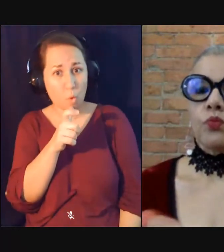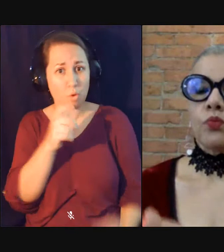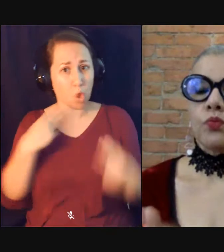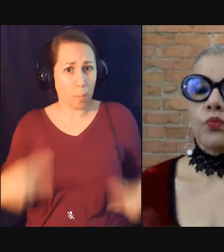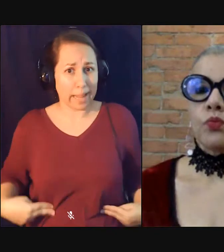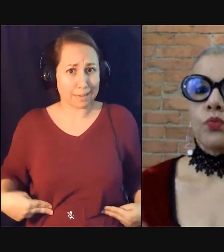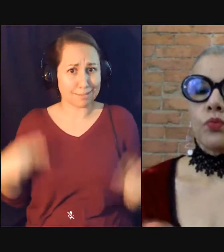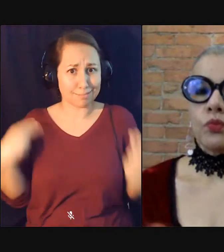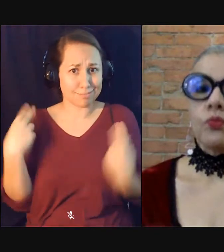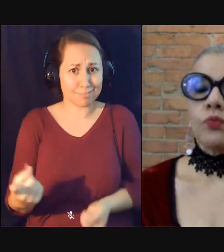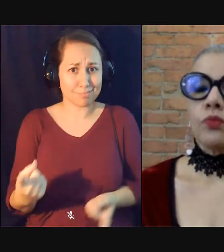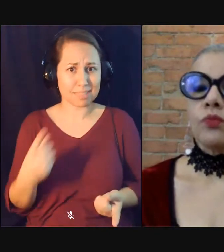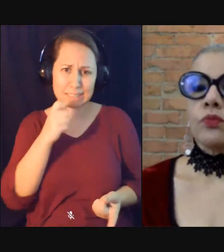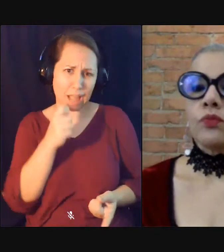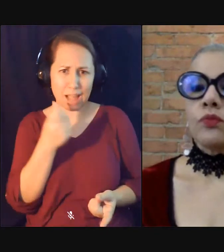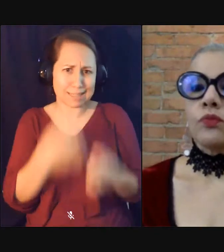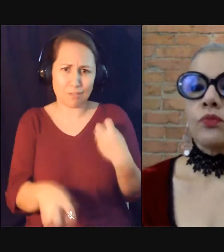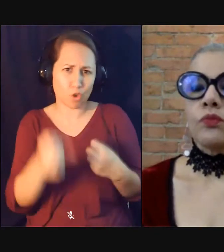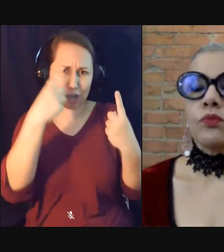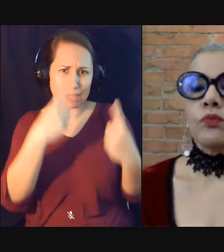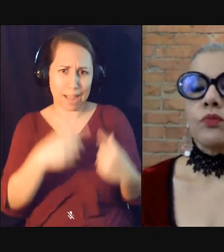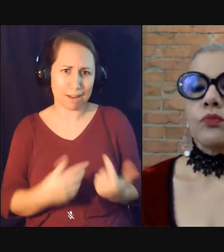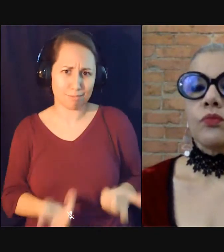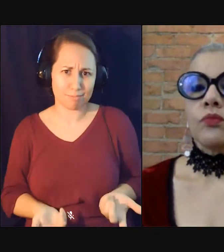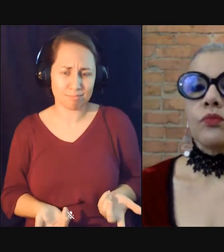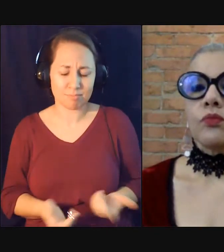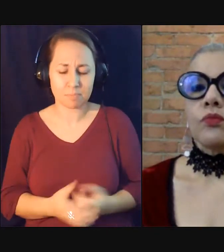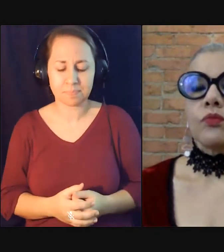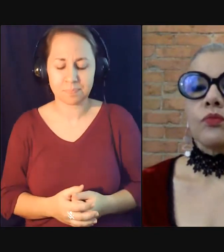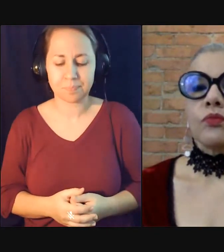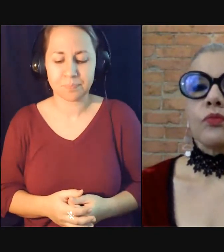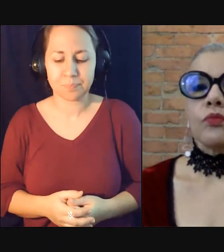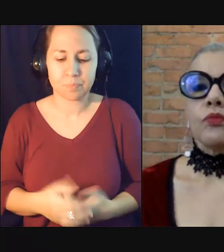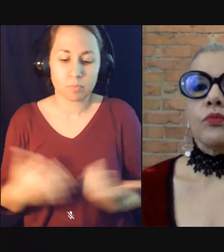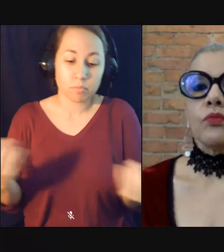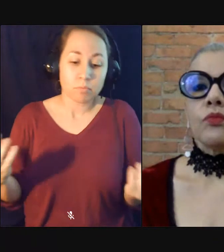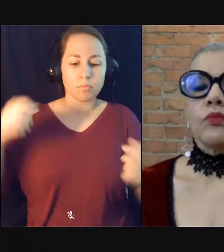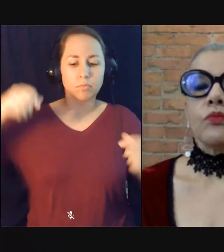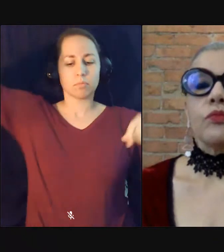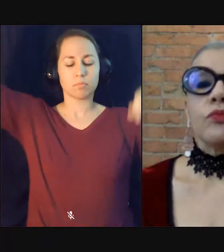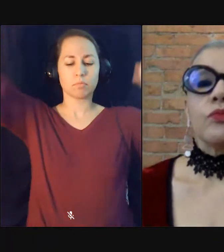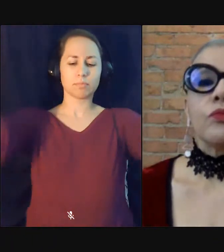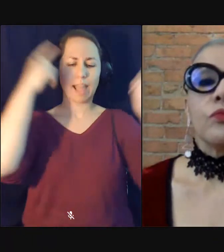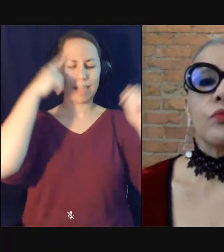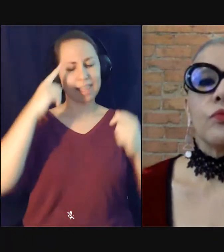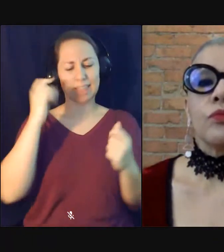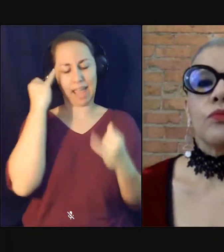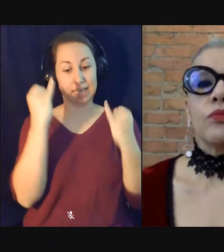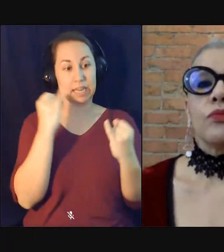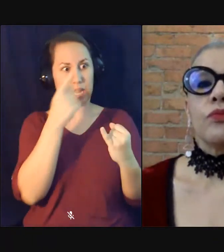to comprehend at all. And I think the idea that white supremacists are